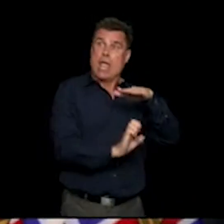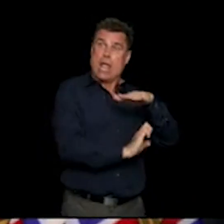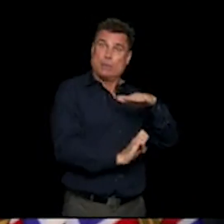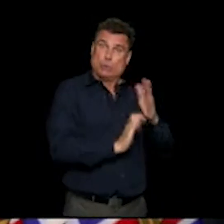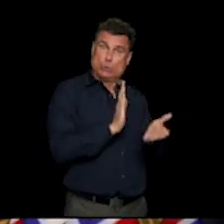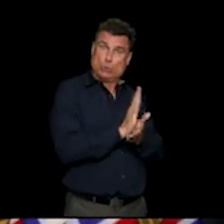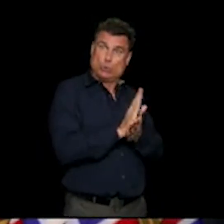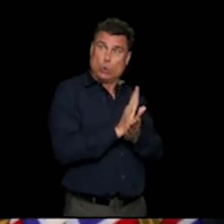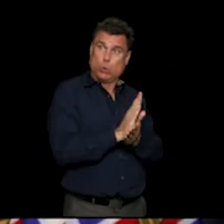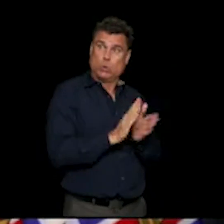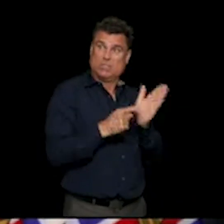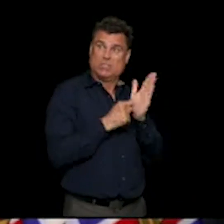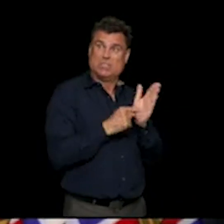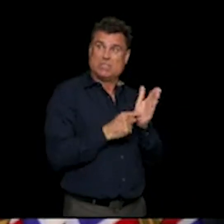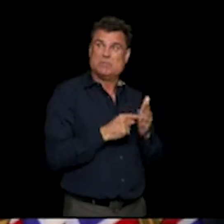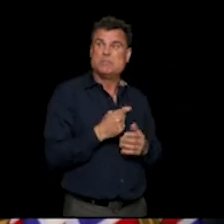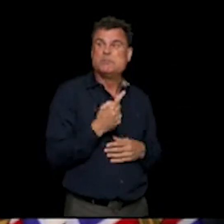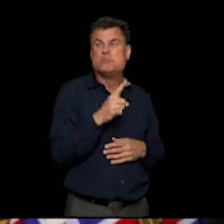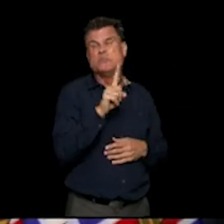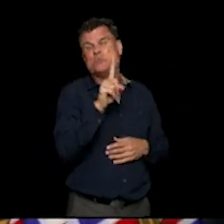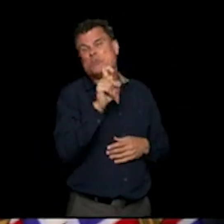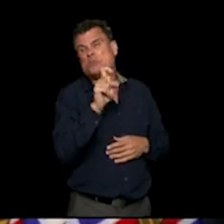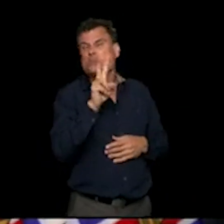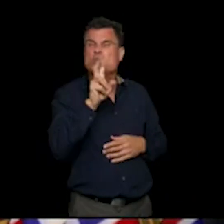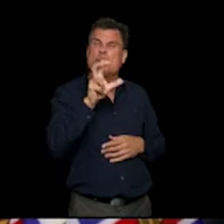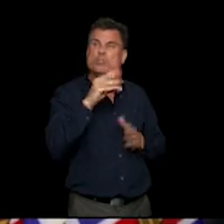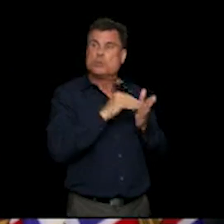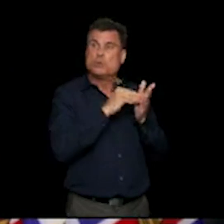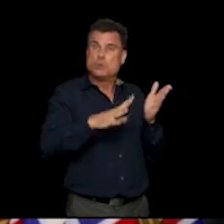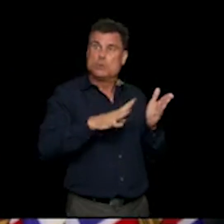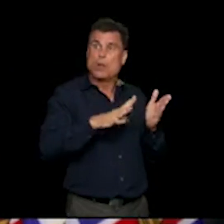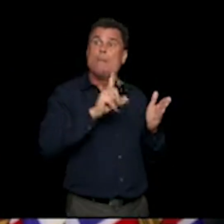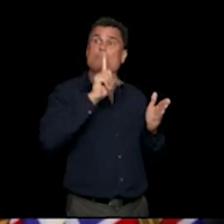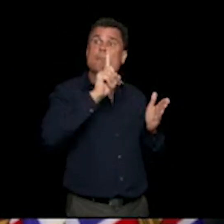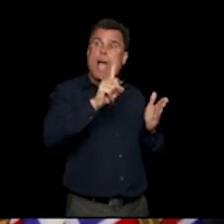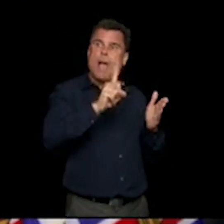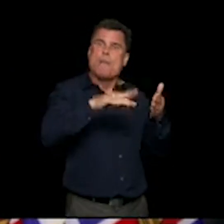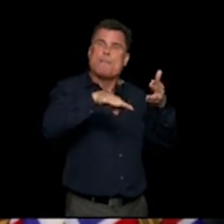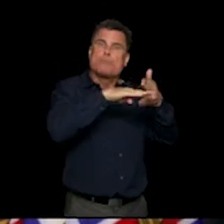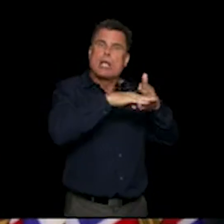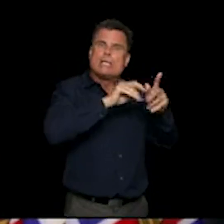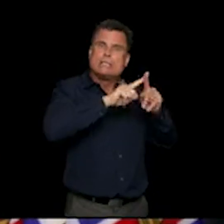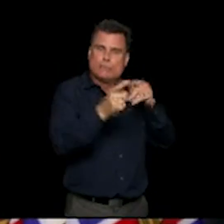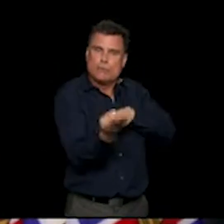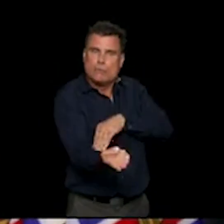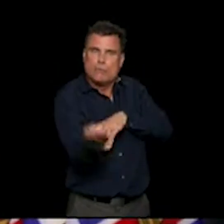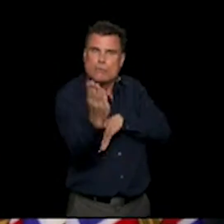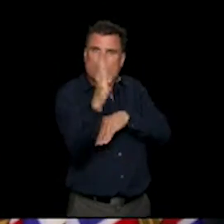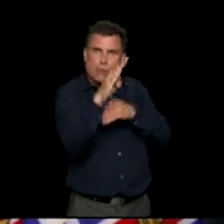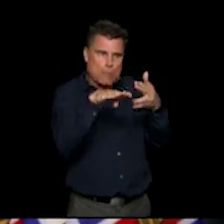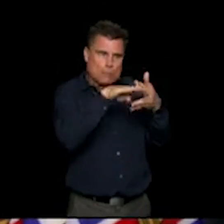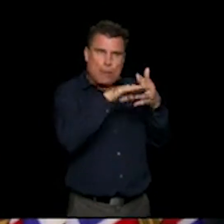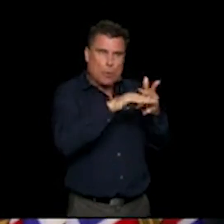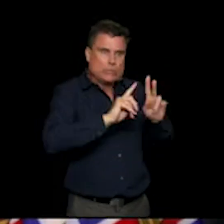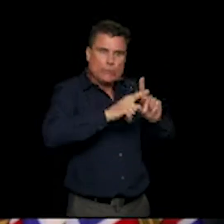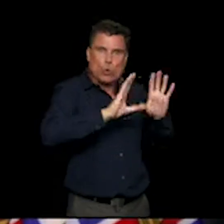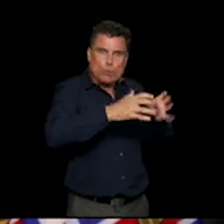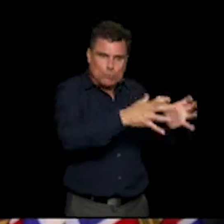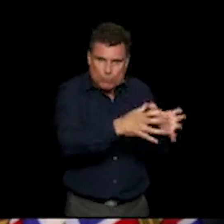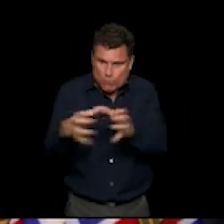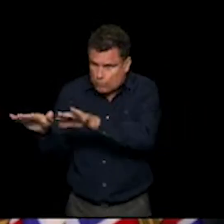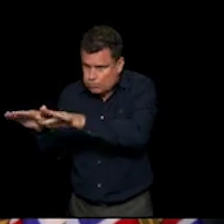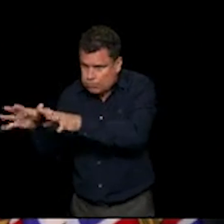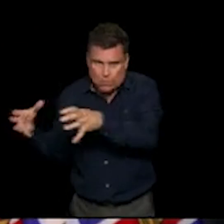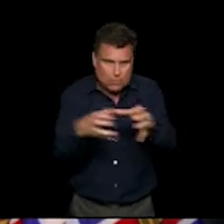students in an elementary school, for example, but they stagger their break schedules and they keep to within a much